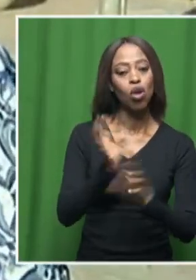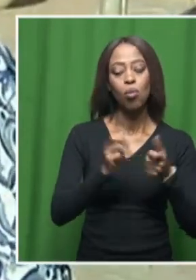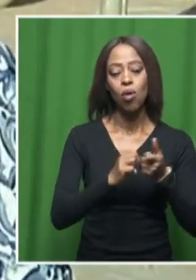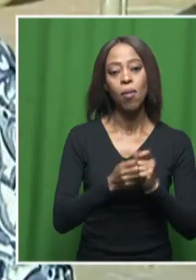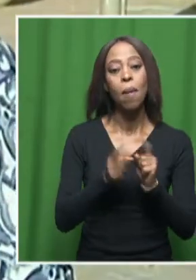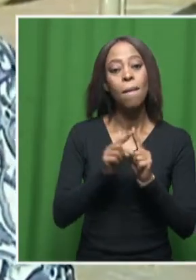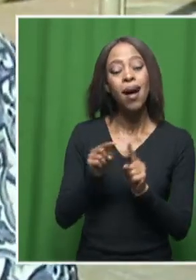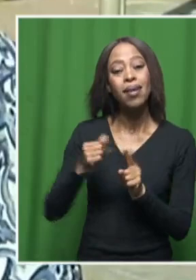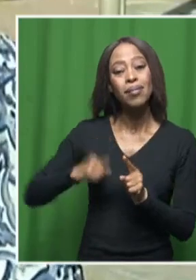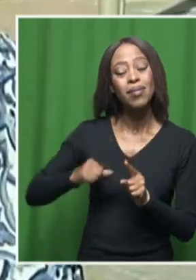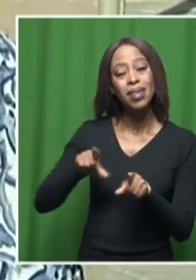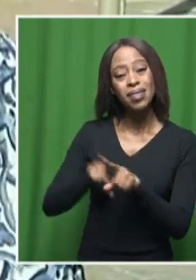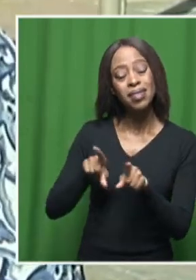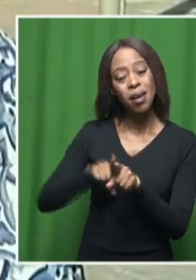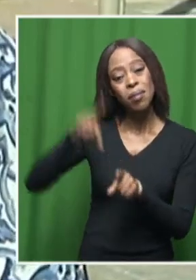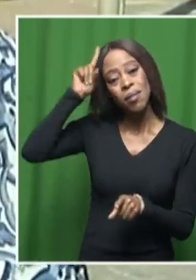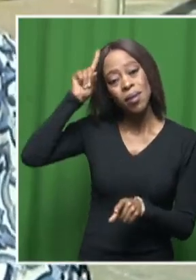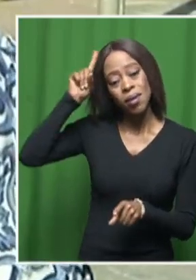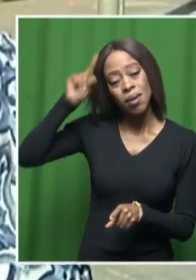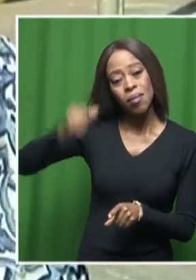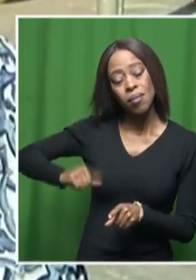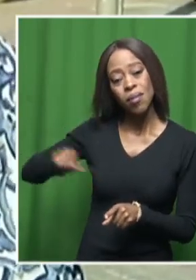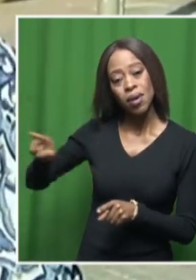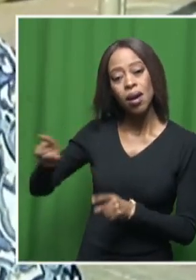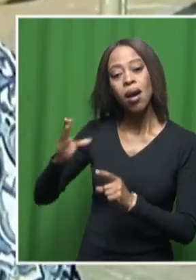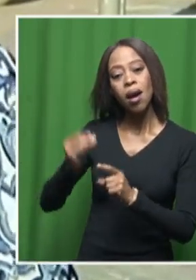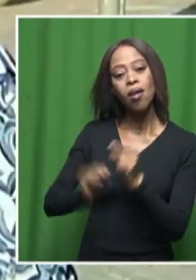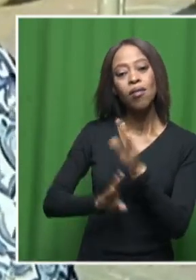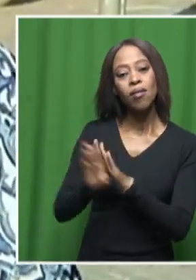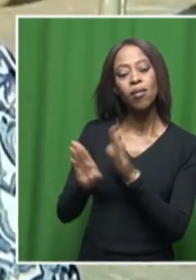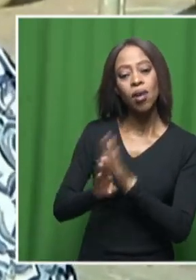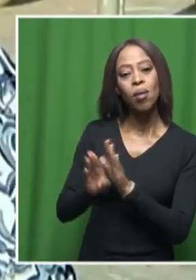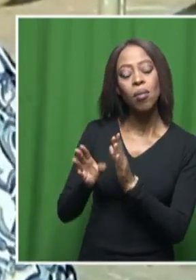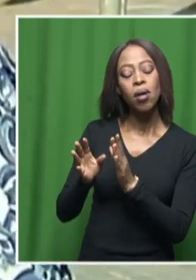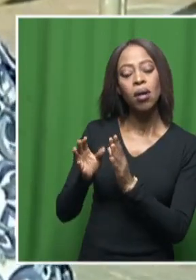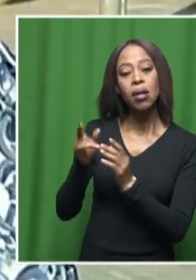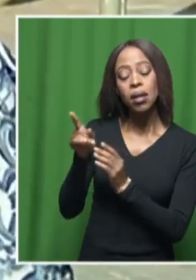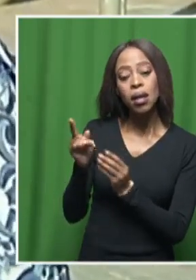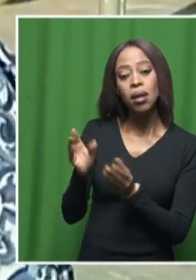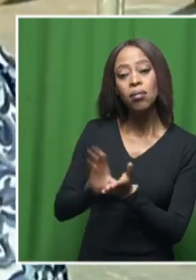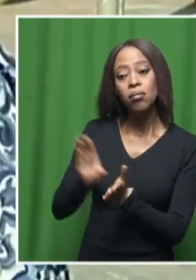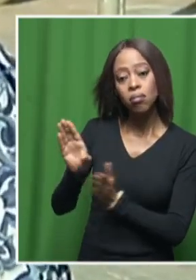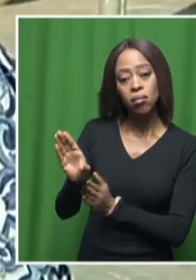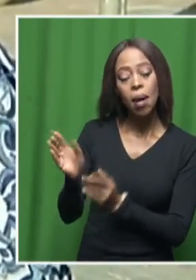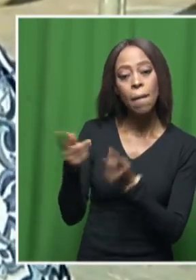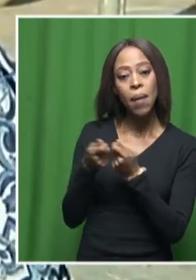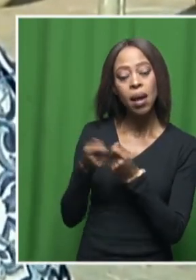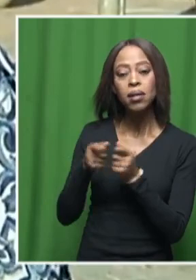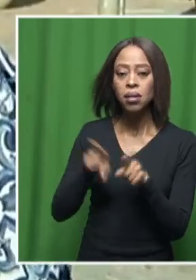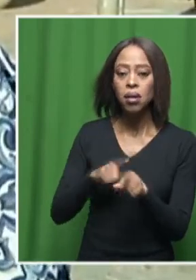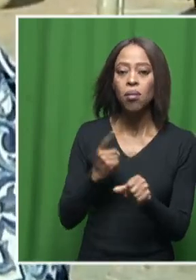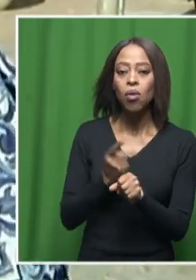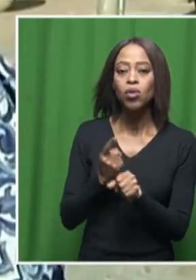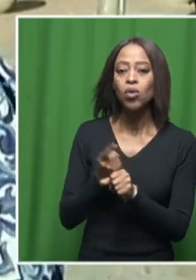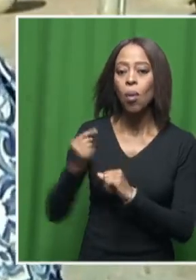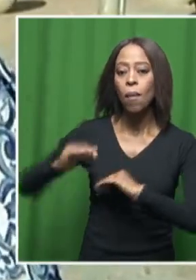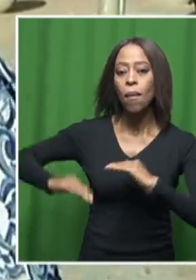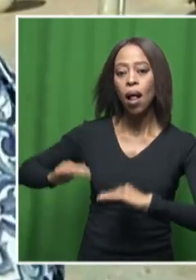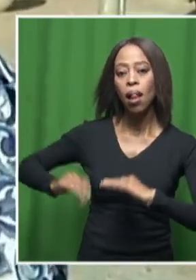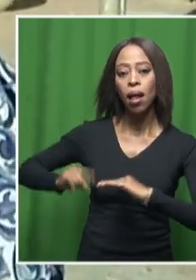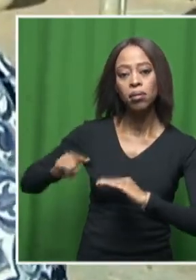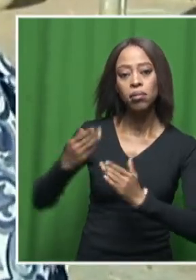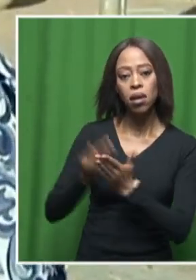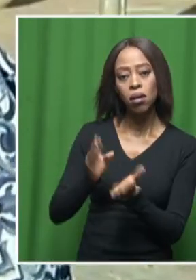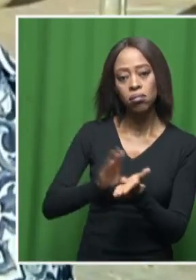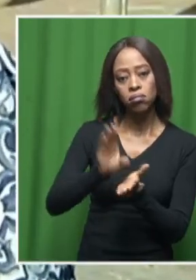metros like Nelson Mandela Bay have a developer status. They are allocated, they are able to, even within their reserves, allocate